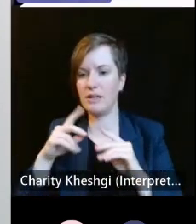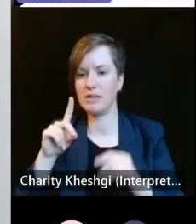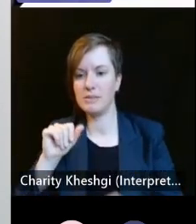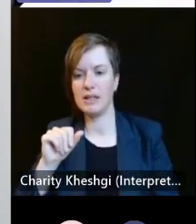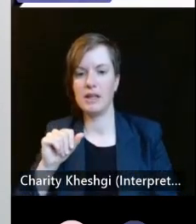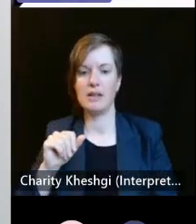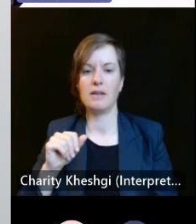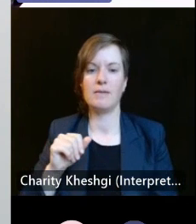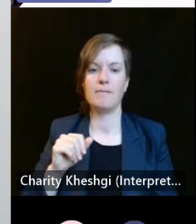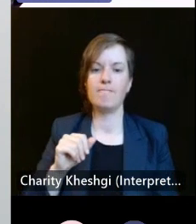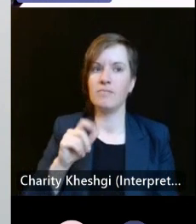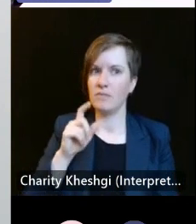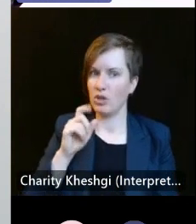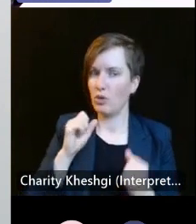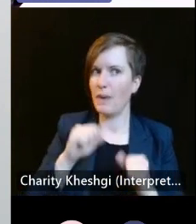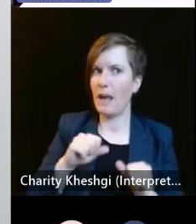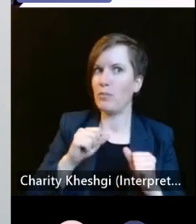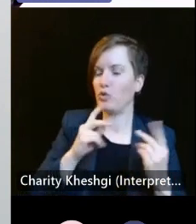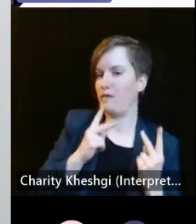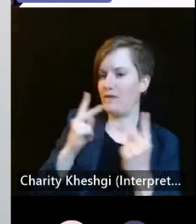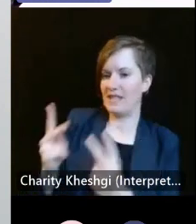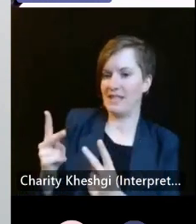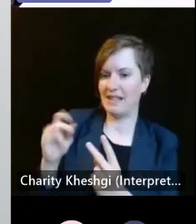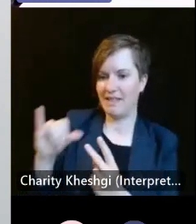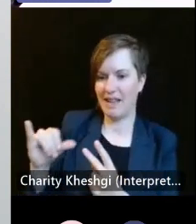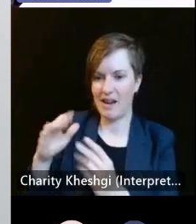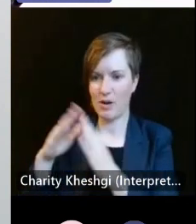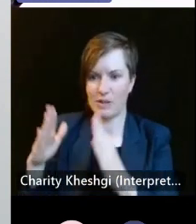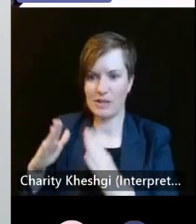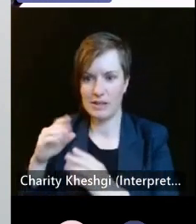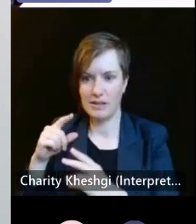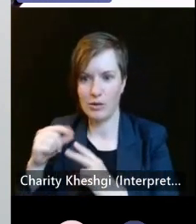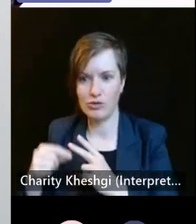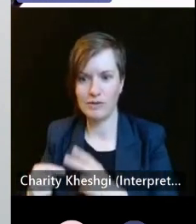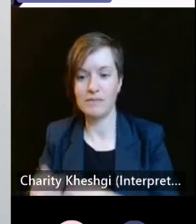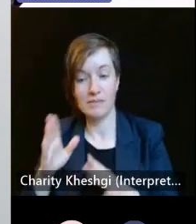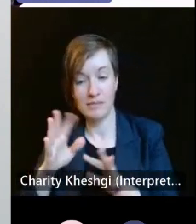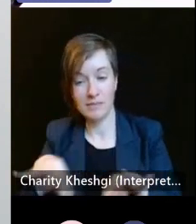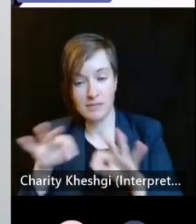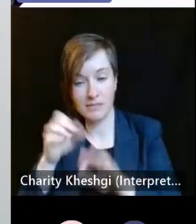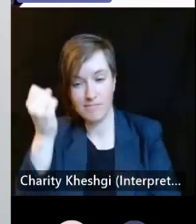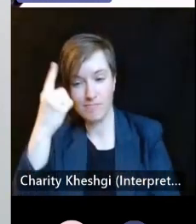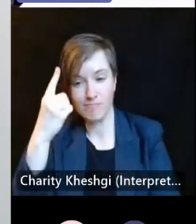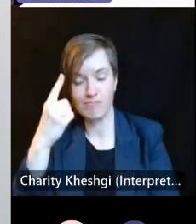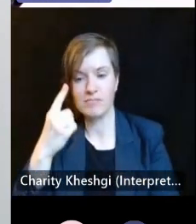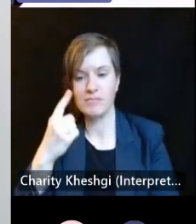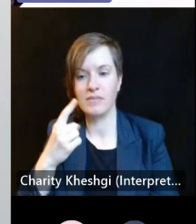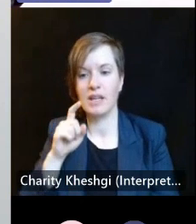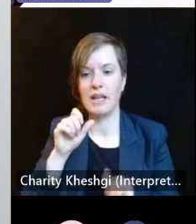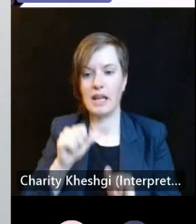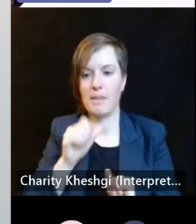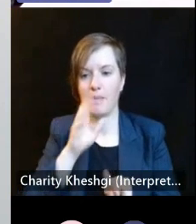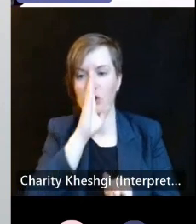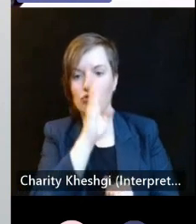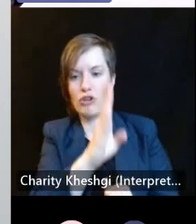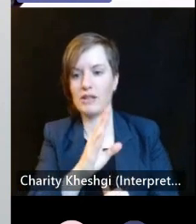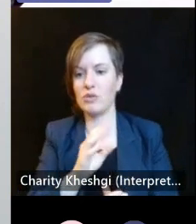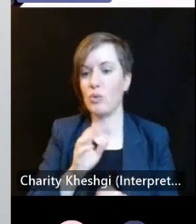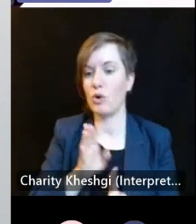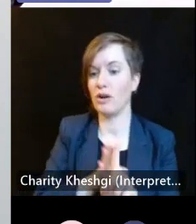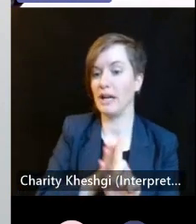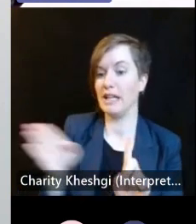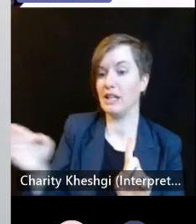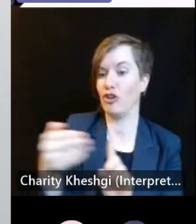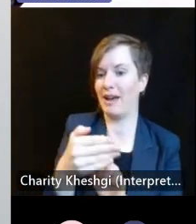is important now, that there can be direct or even indirect pressure upon persons with